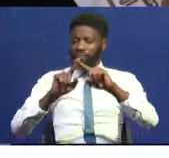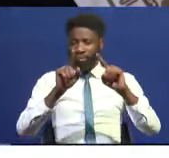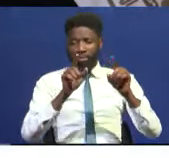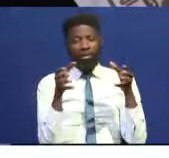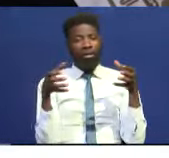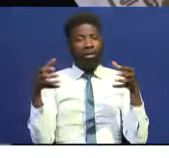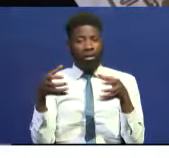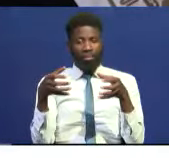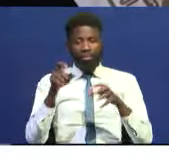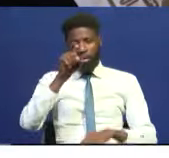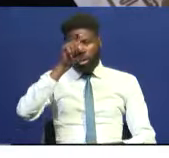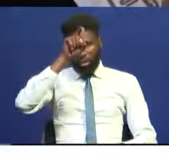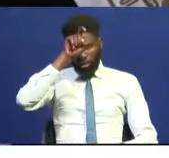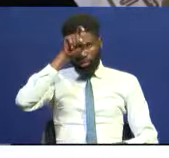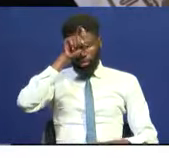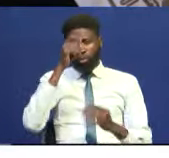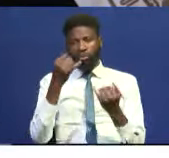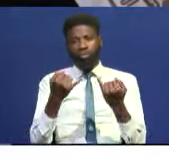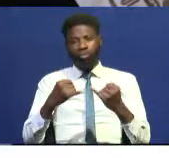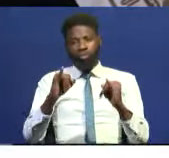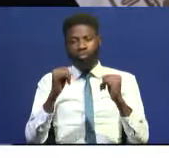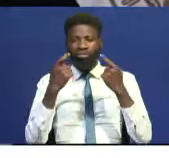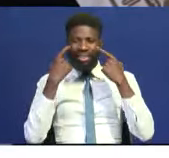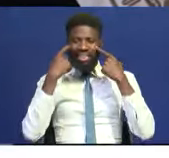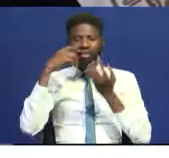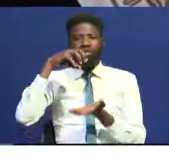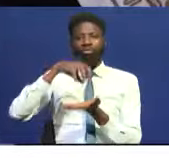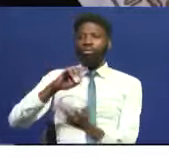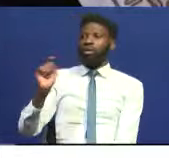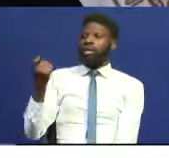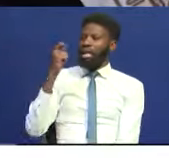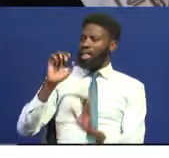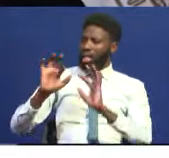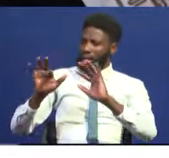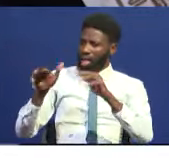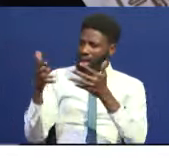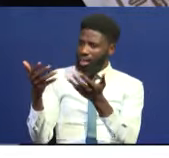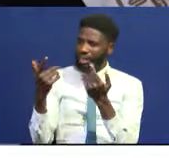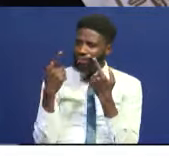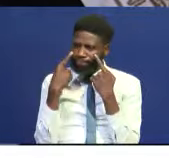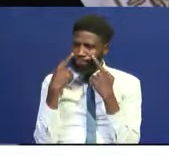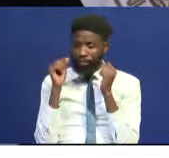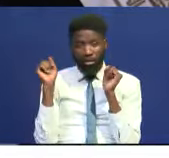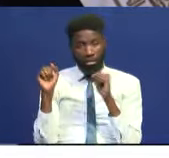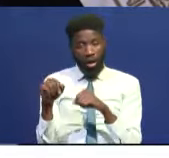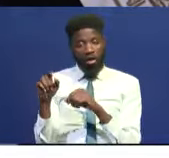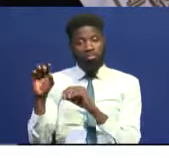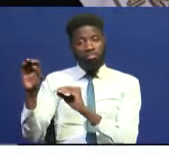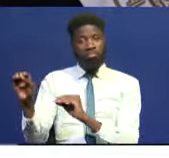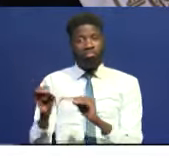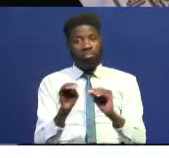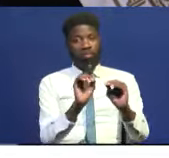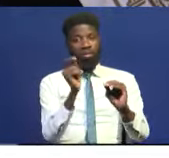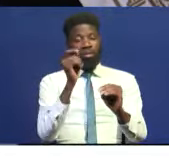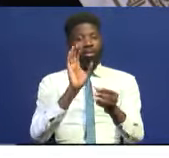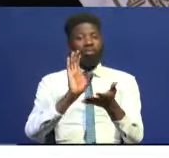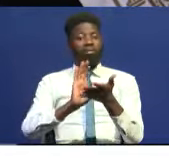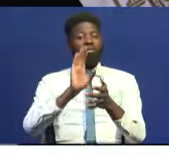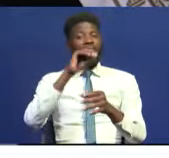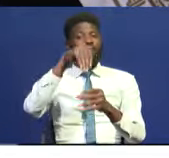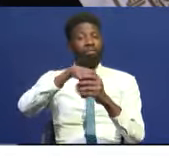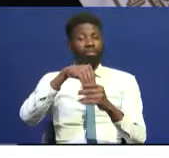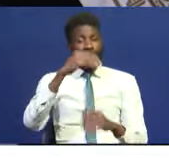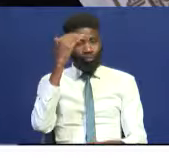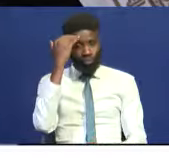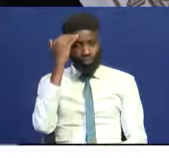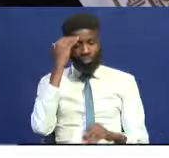trying to explore the situation in Kenya, whether they will be able to come and invest. And as we all know, stability